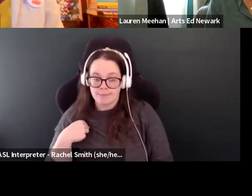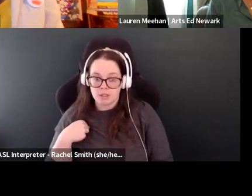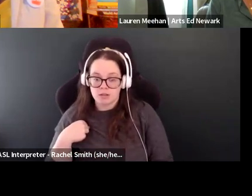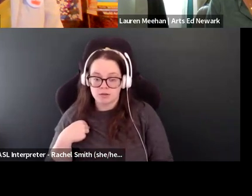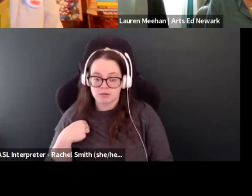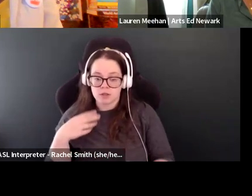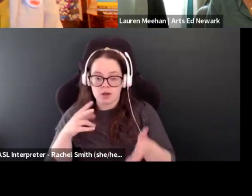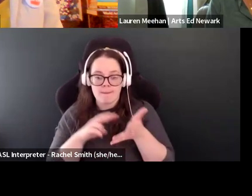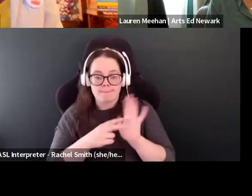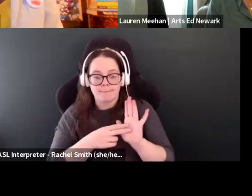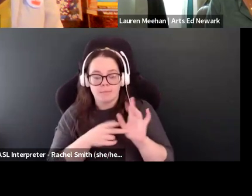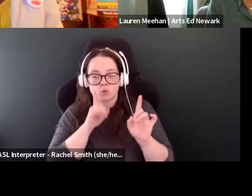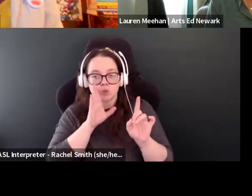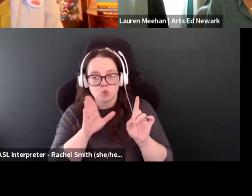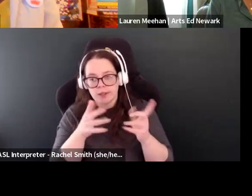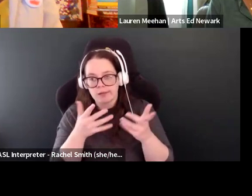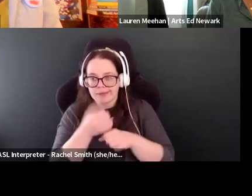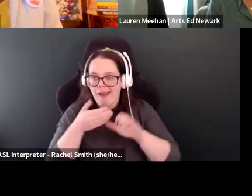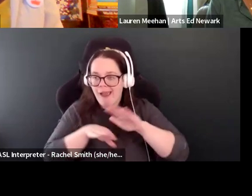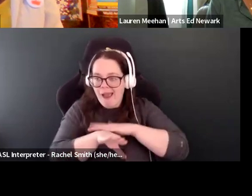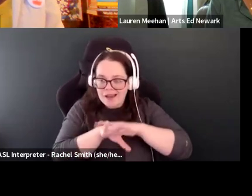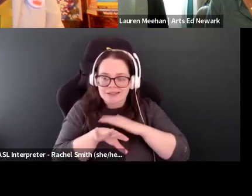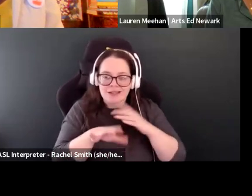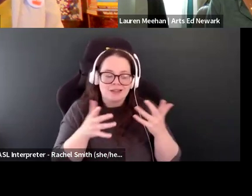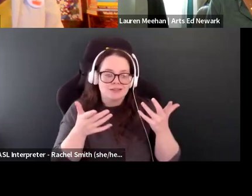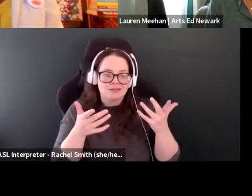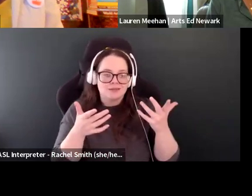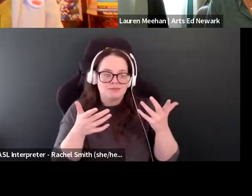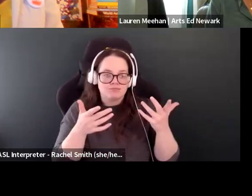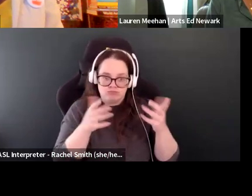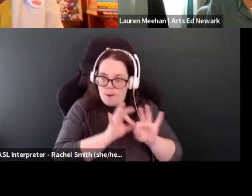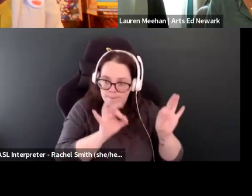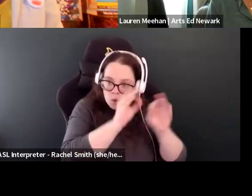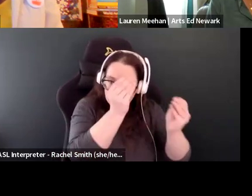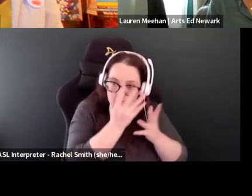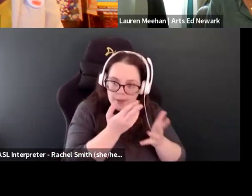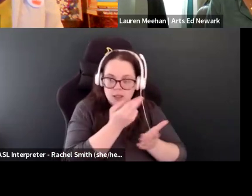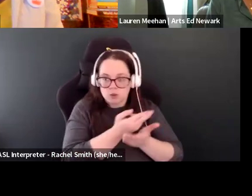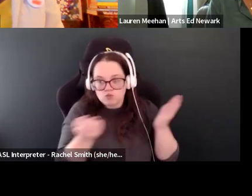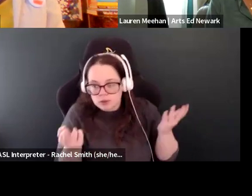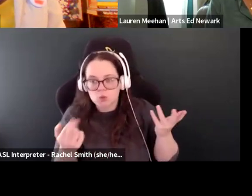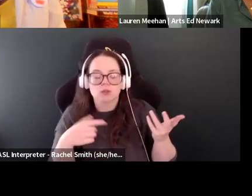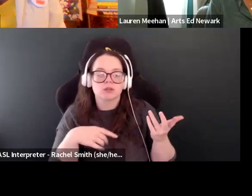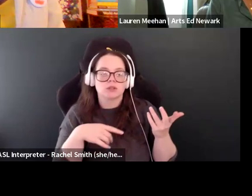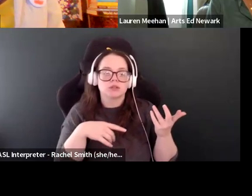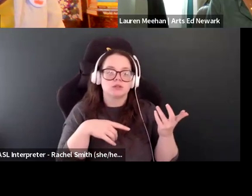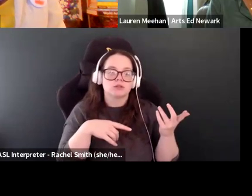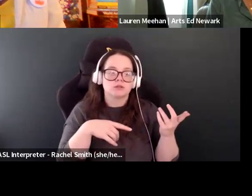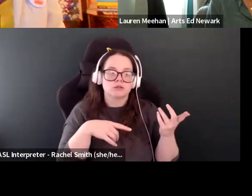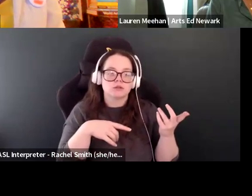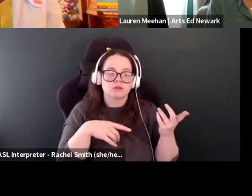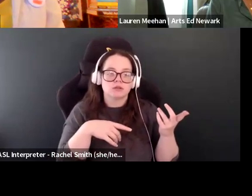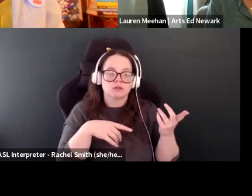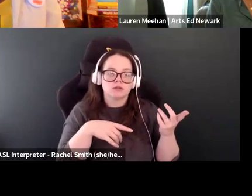you will get, you know, access to, you know, pertinent information and resources as it comes to